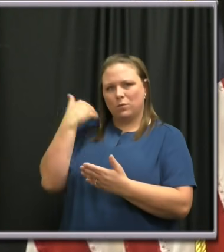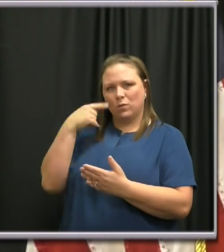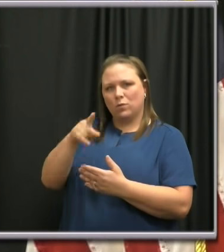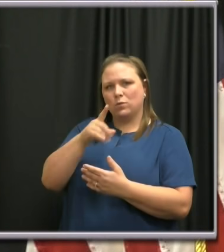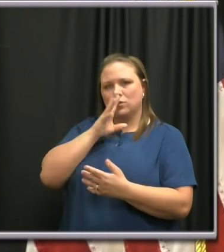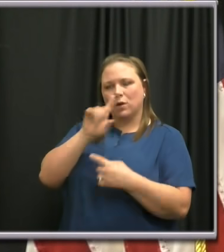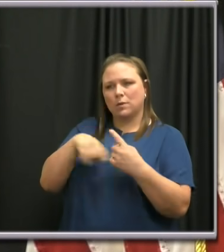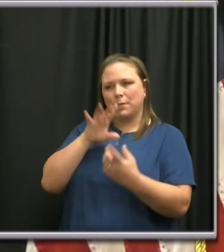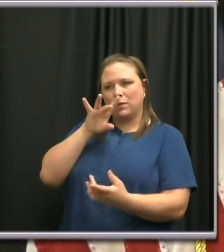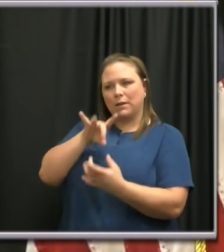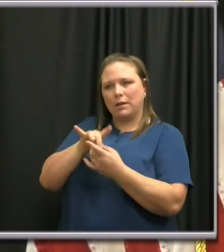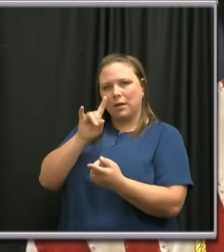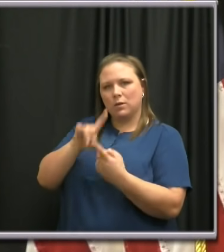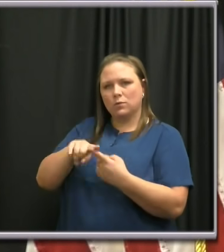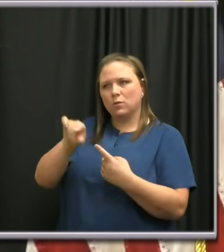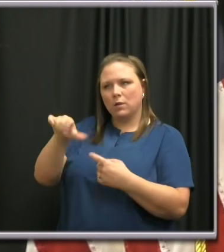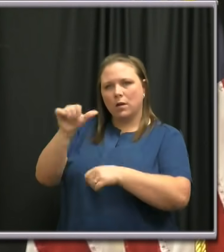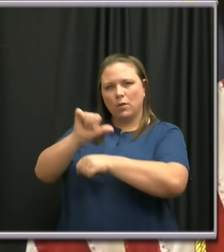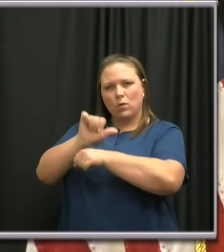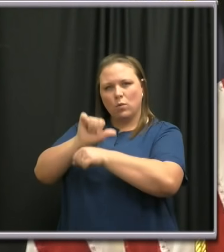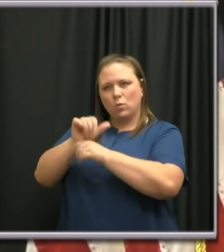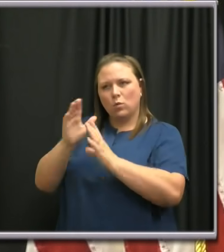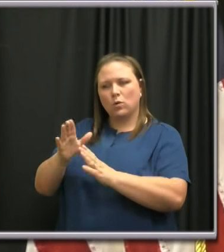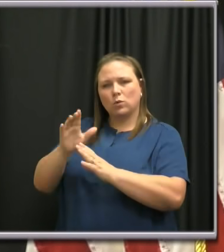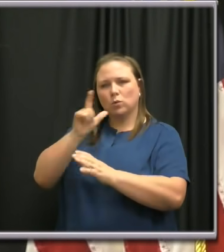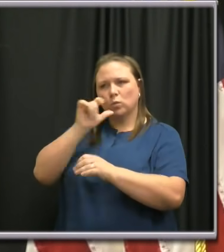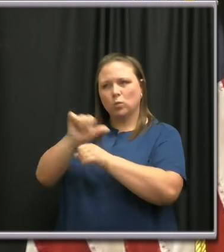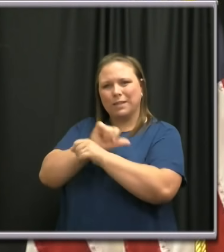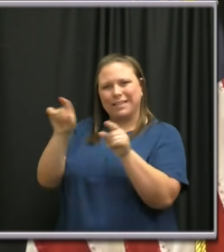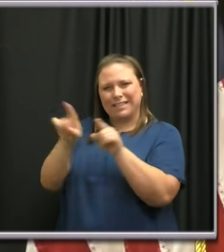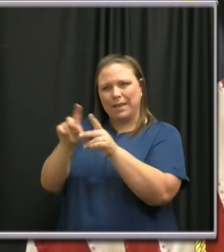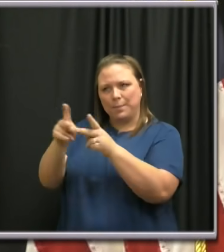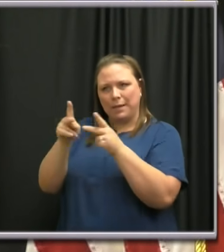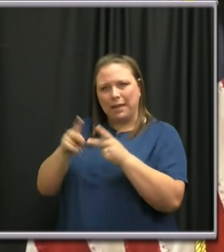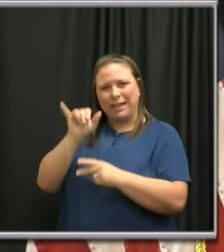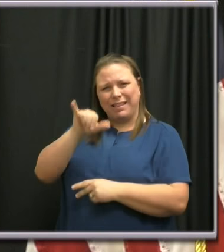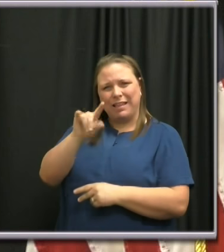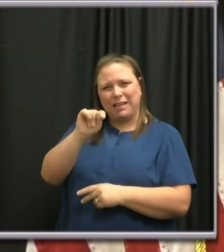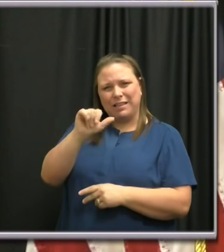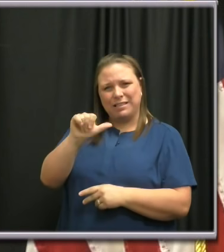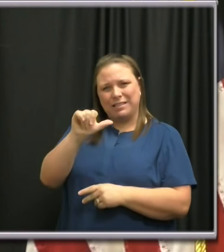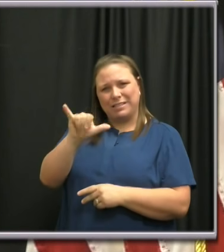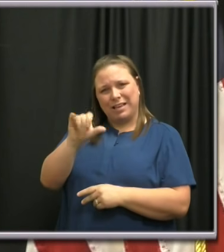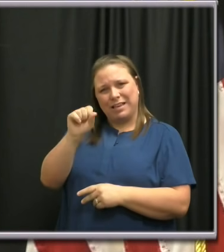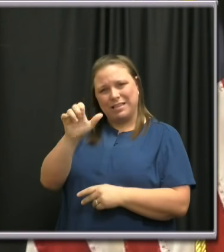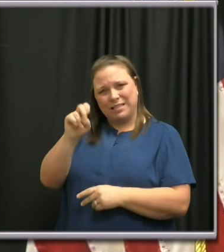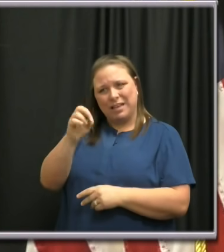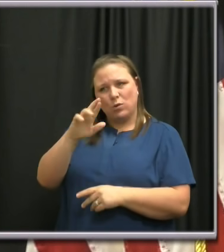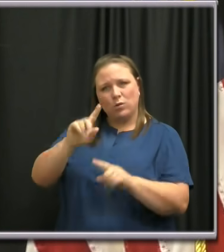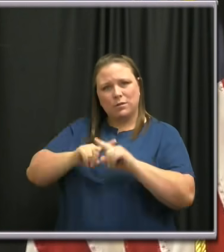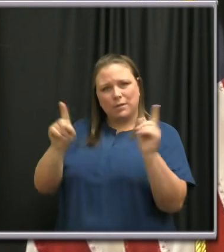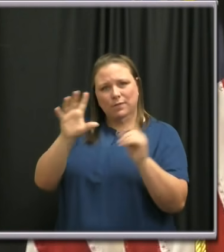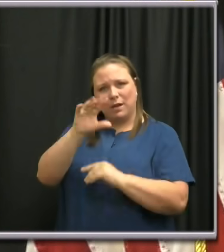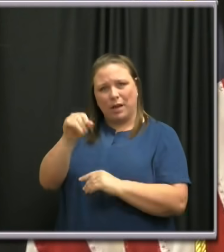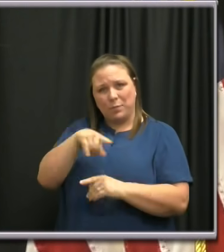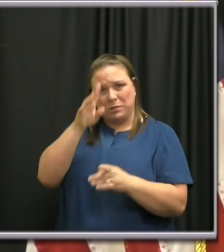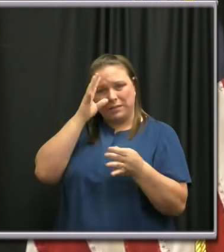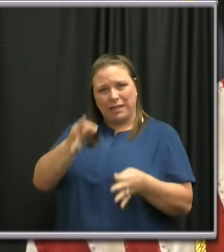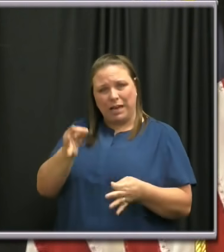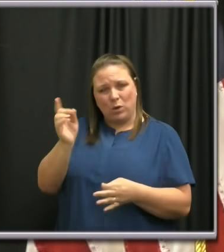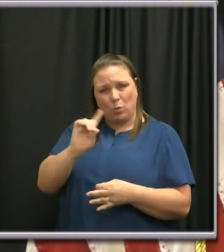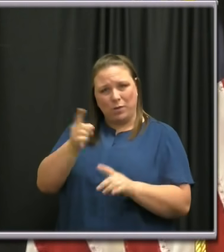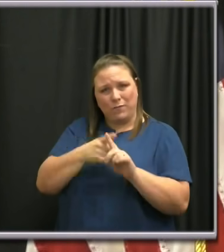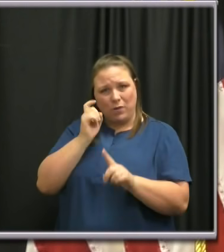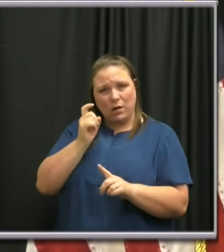they're connected to employees who work at the same company. Is that the Tyson plant or a different company? Have you been able to determine that?